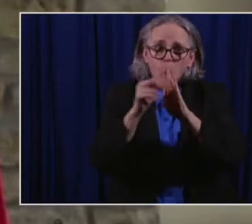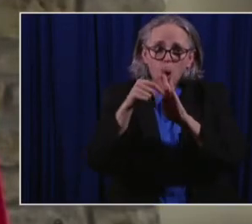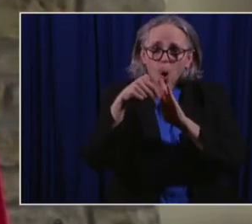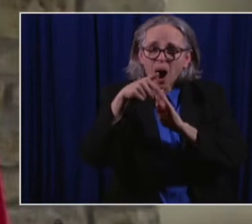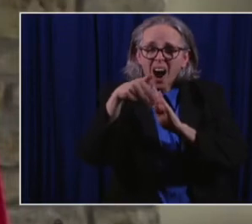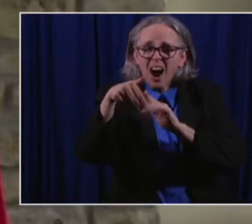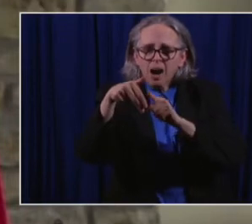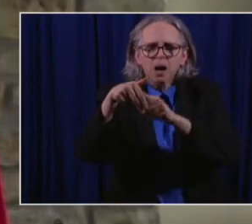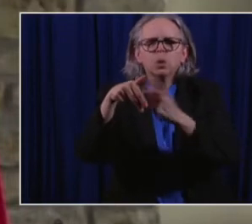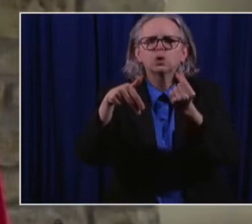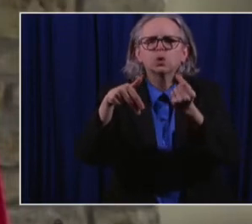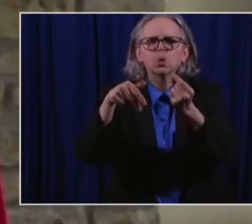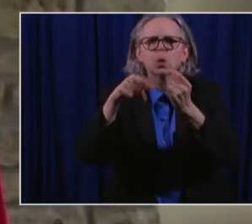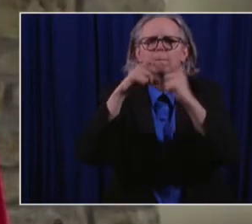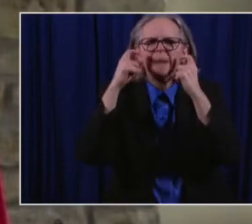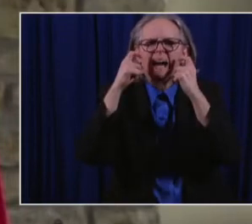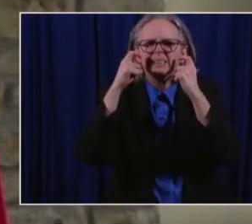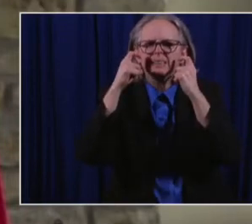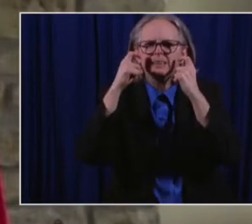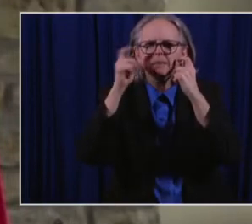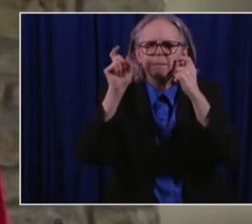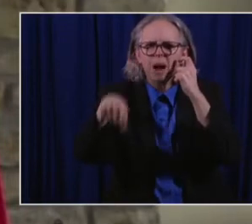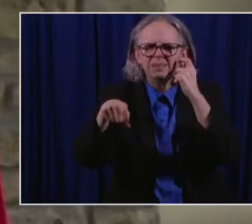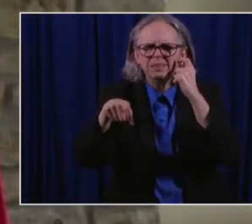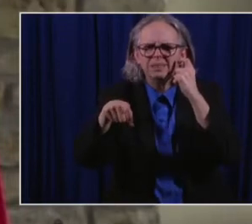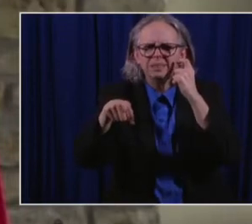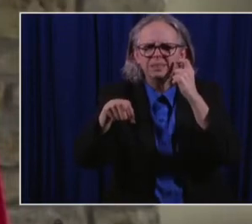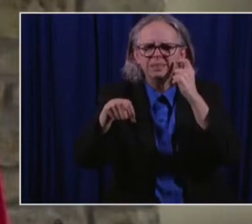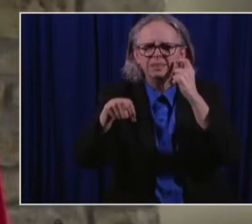to someone, you need to be wearing a mask.